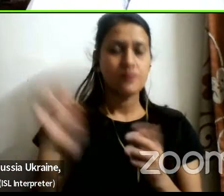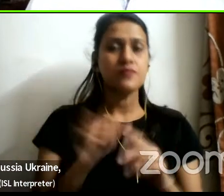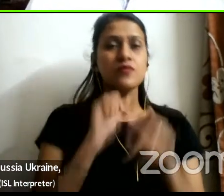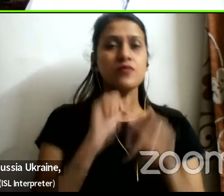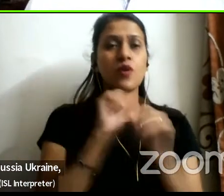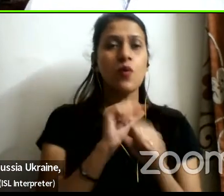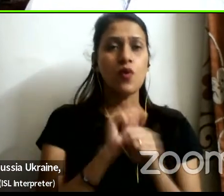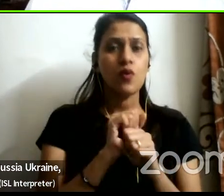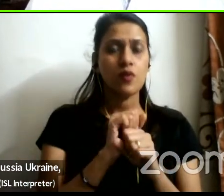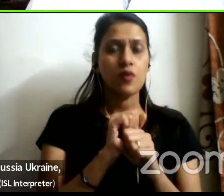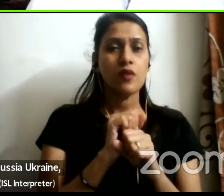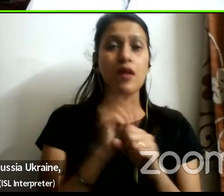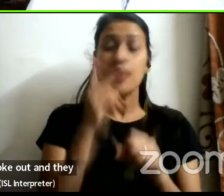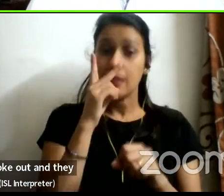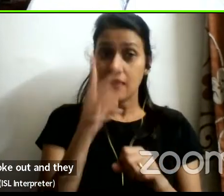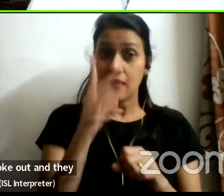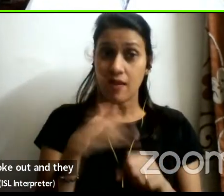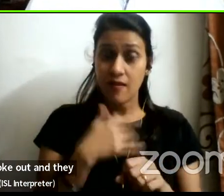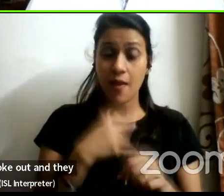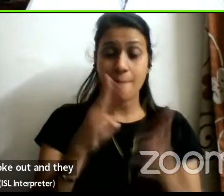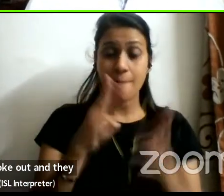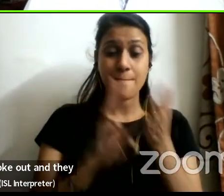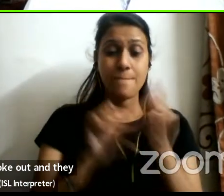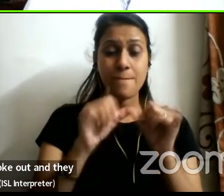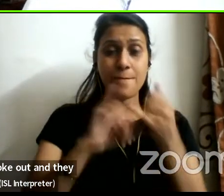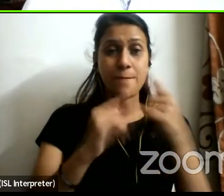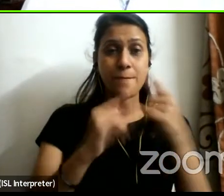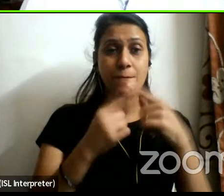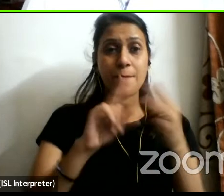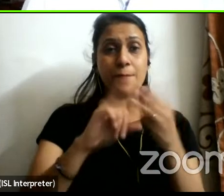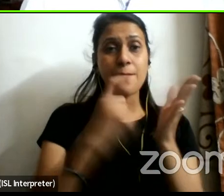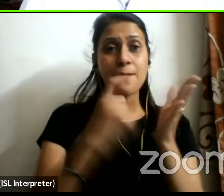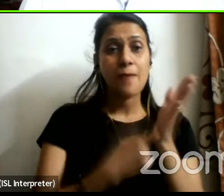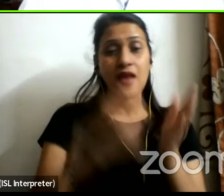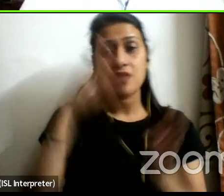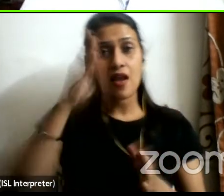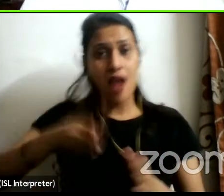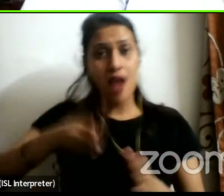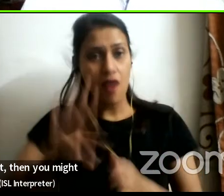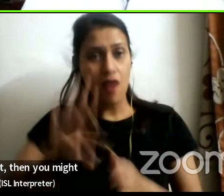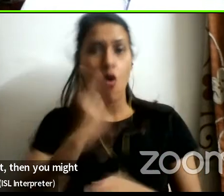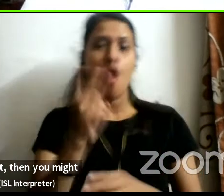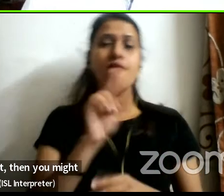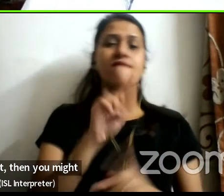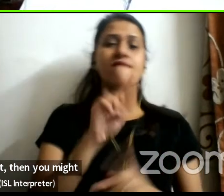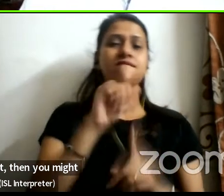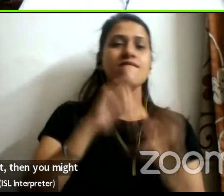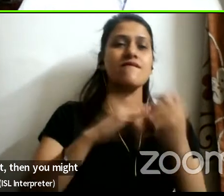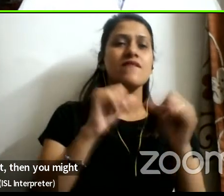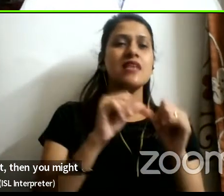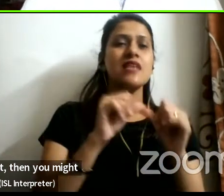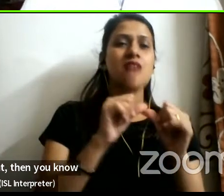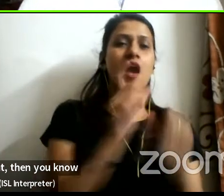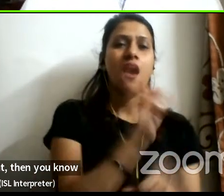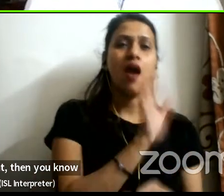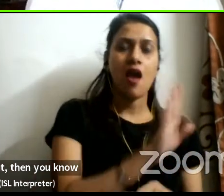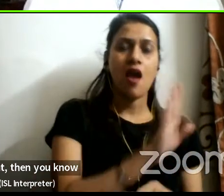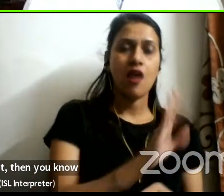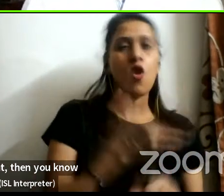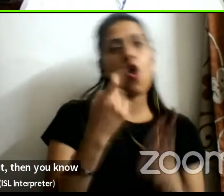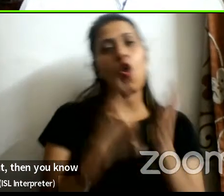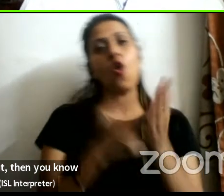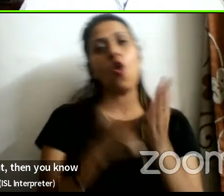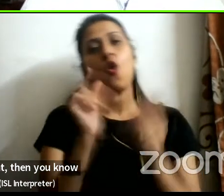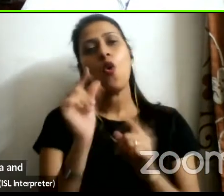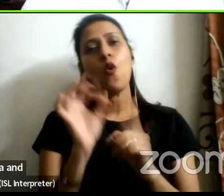they realized that if you have MasterCard or Visa payment, then it wasn't going through in Russia and Ukraine, it seems. And